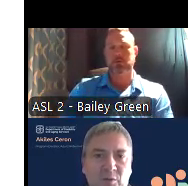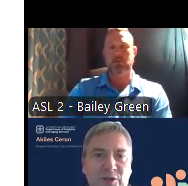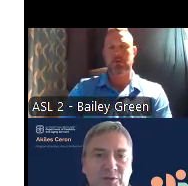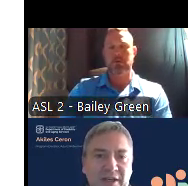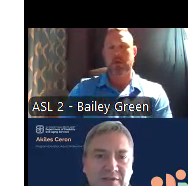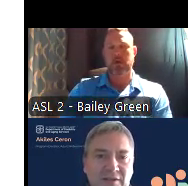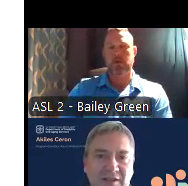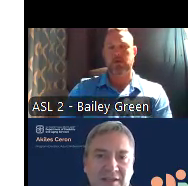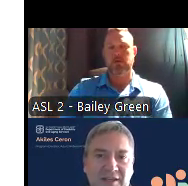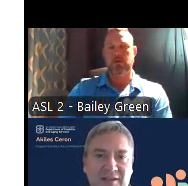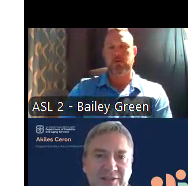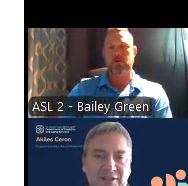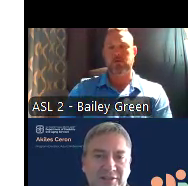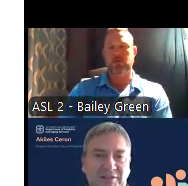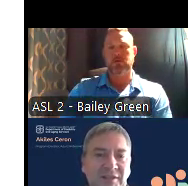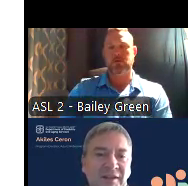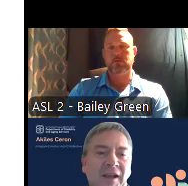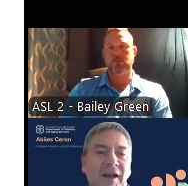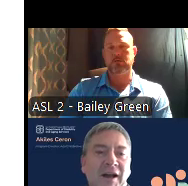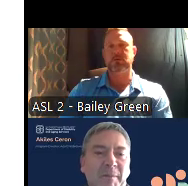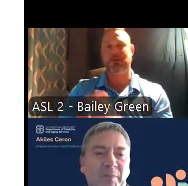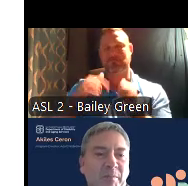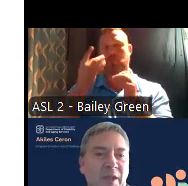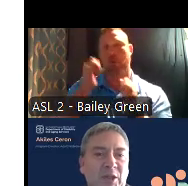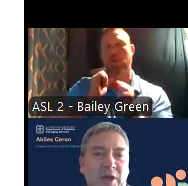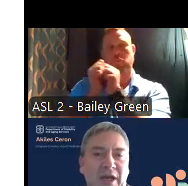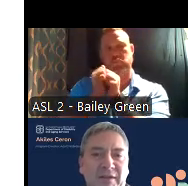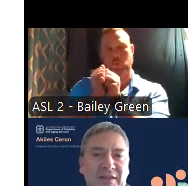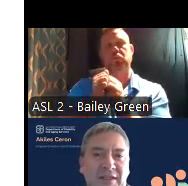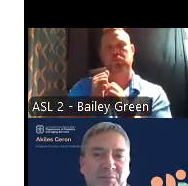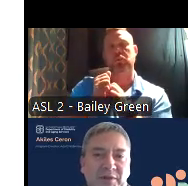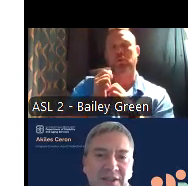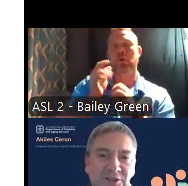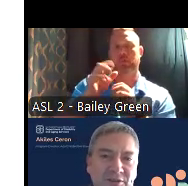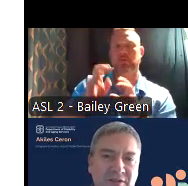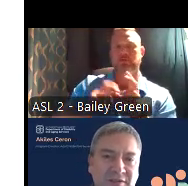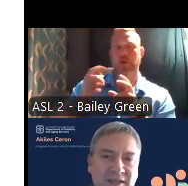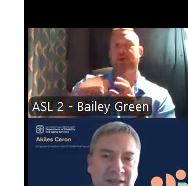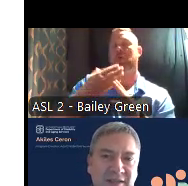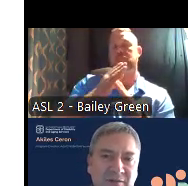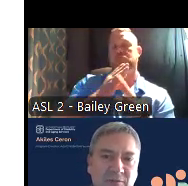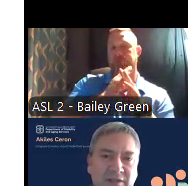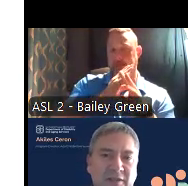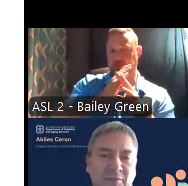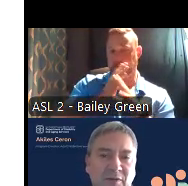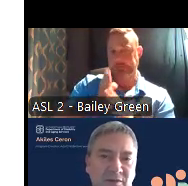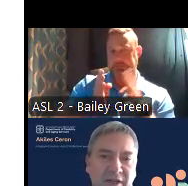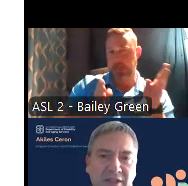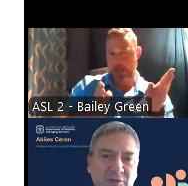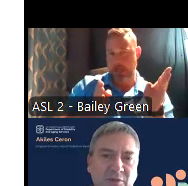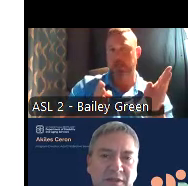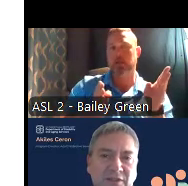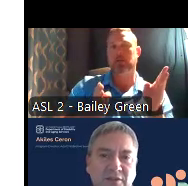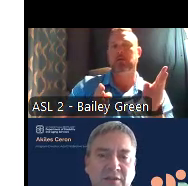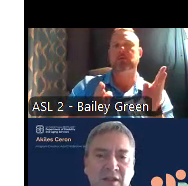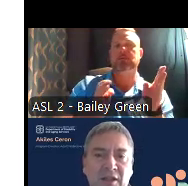how we work together, the chairs. You have the prevention side, for example,